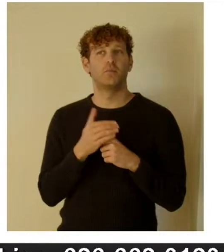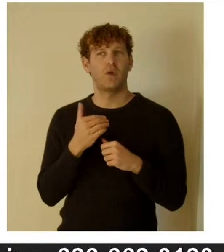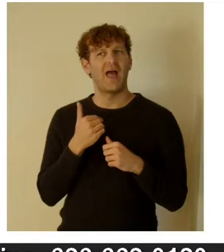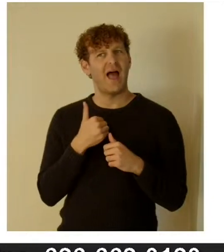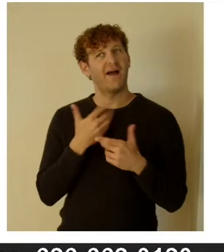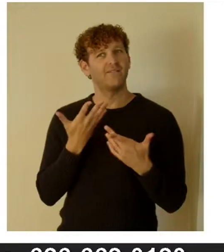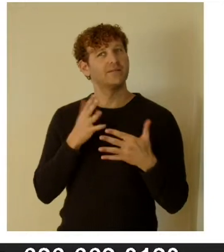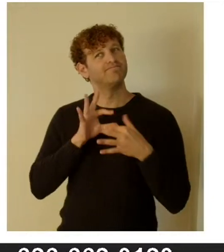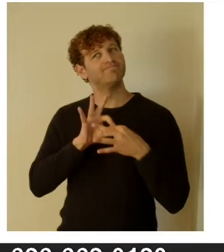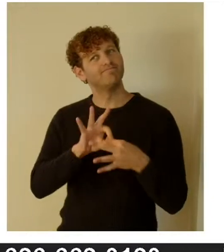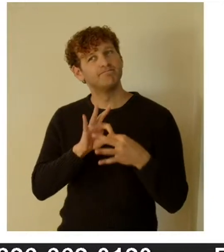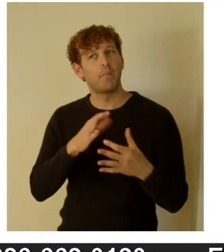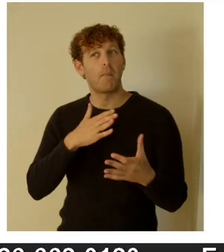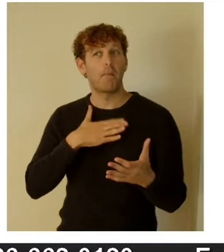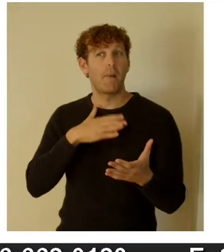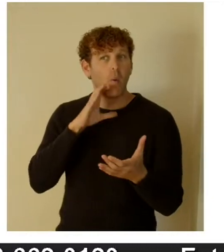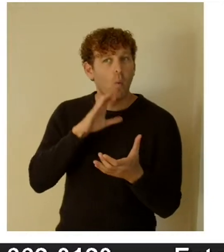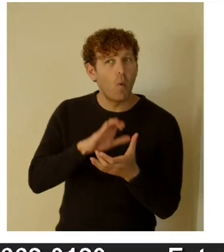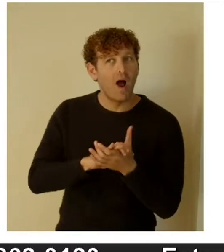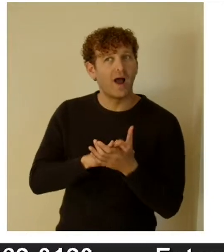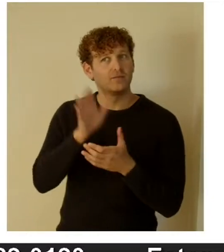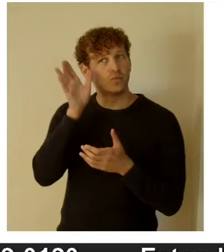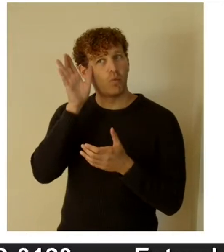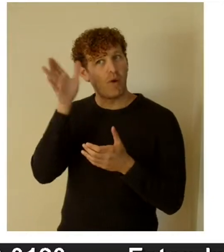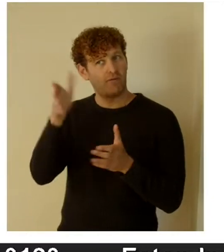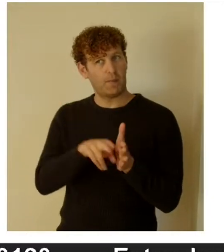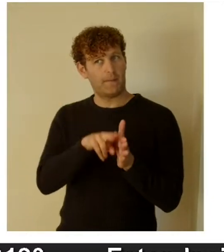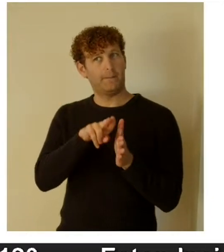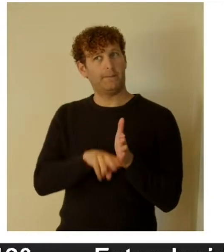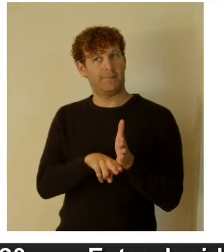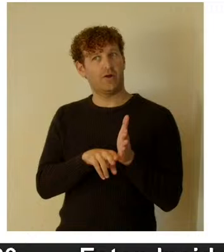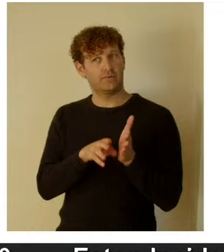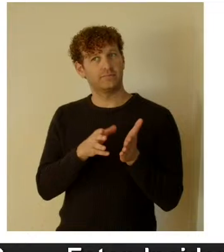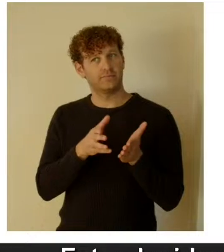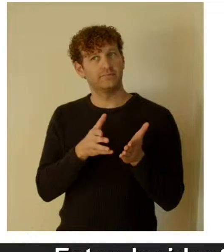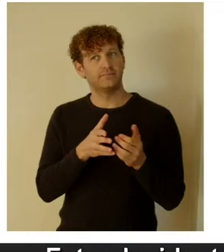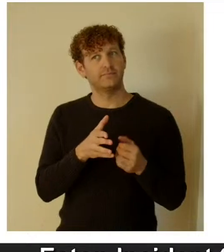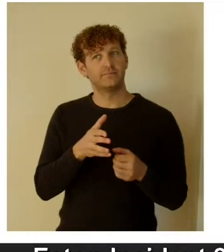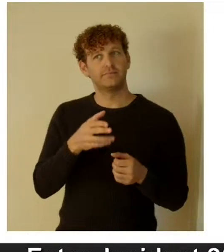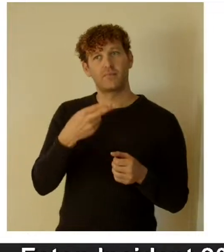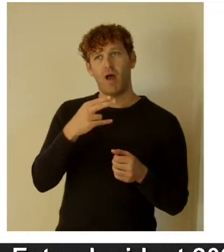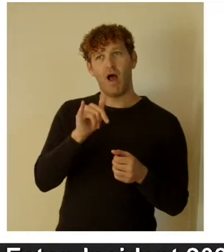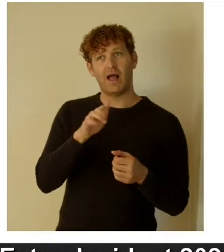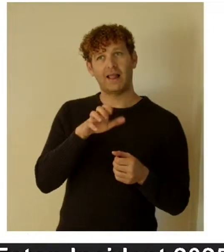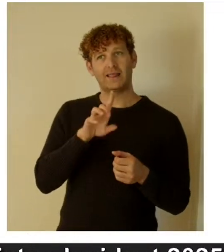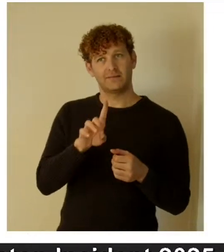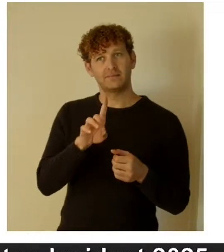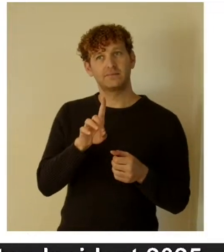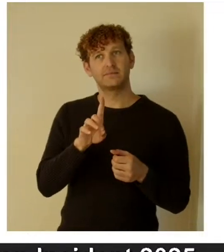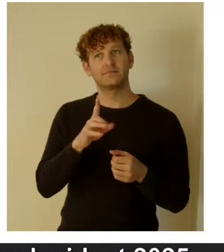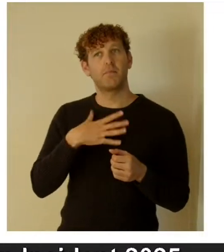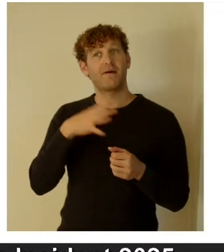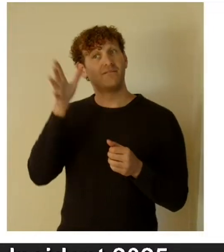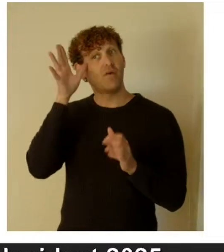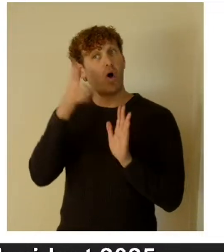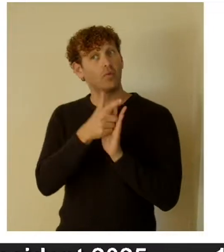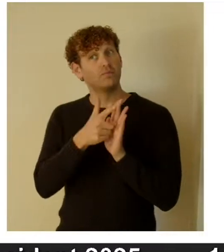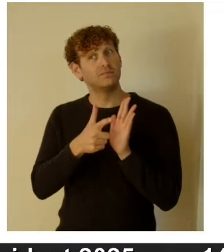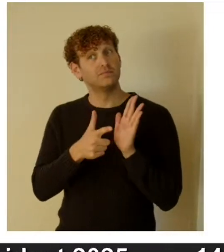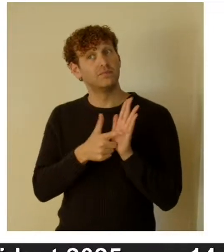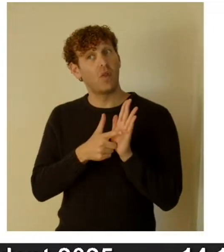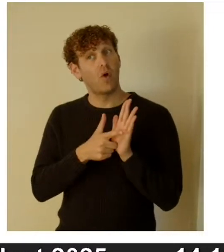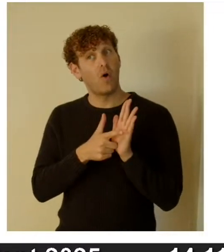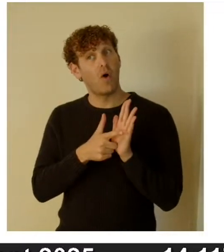wife's grandfather's buried at Highland. My father-in-law, actually the first 8 years of his life, lived